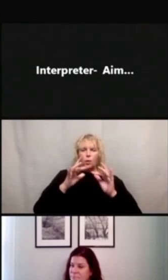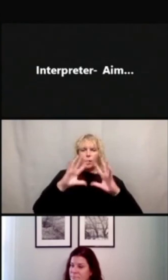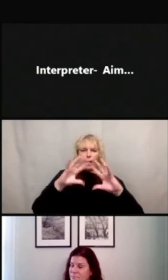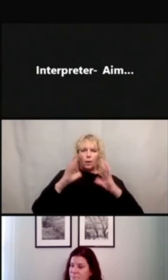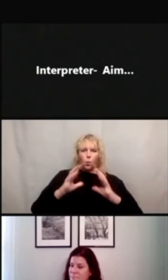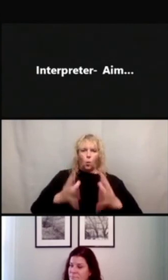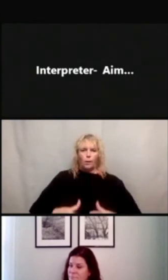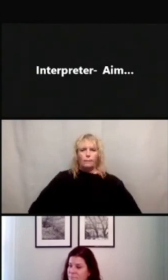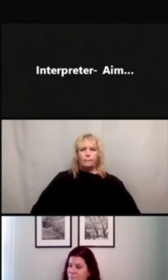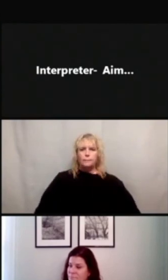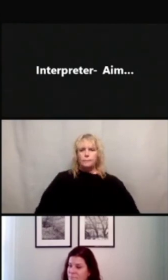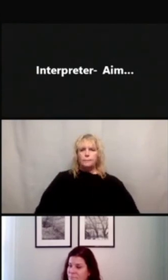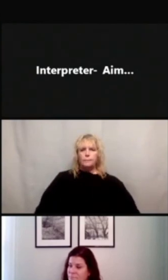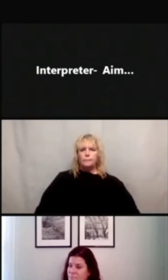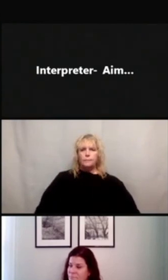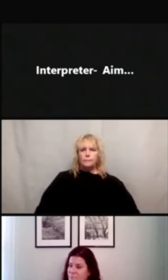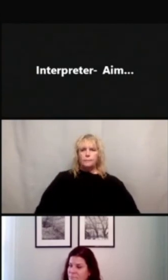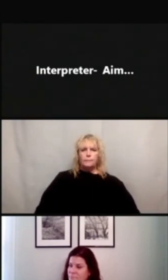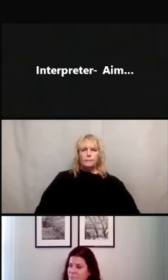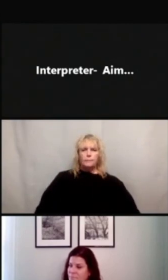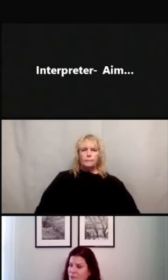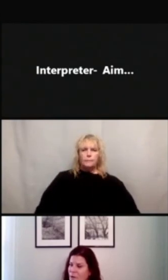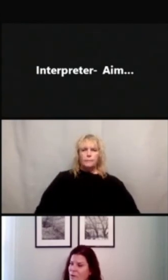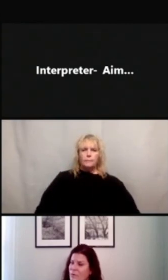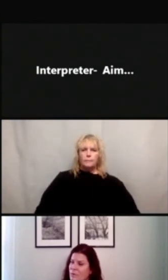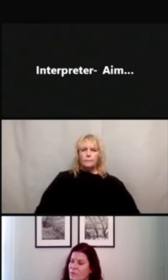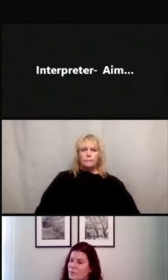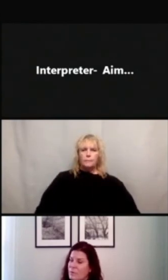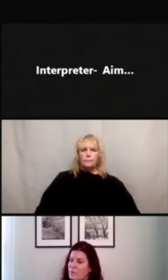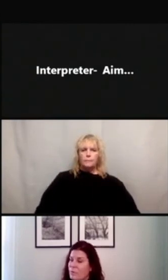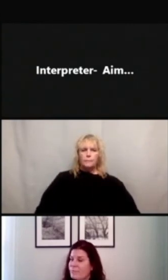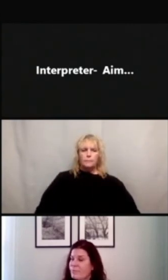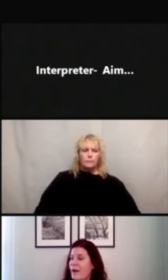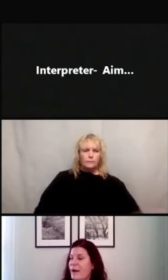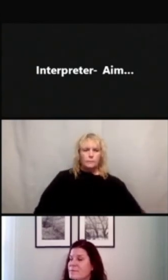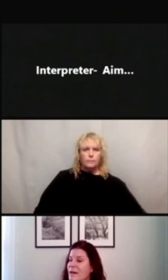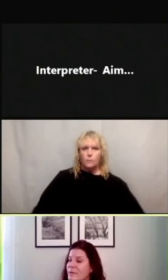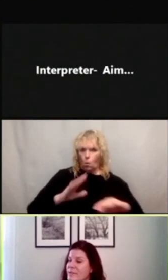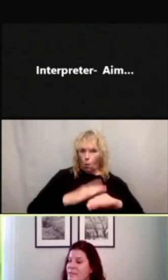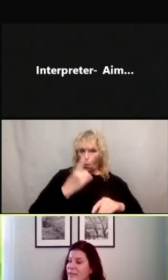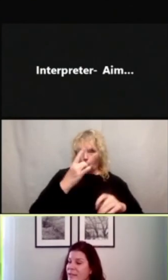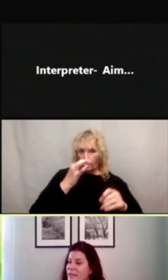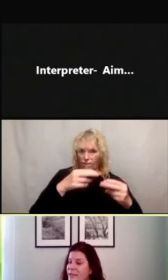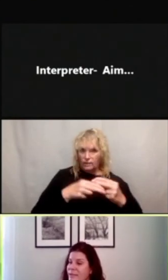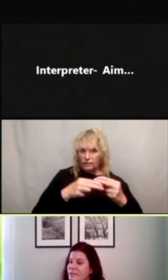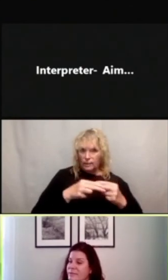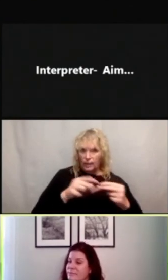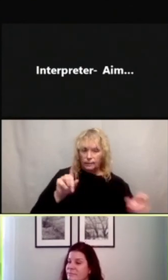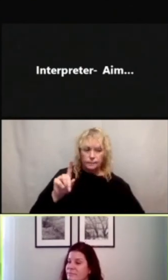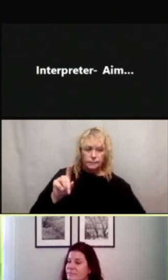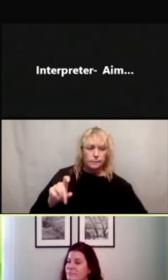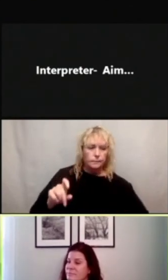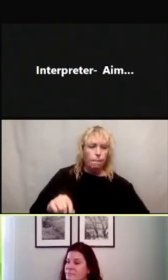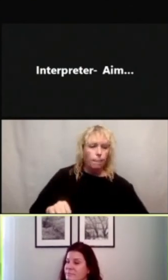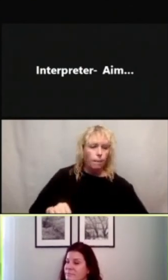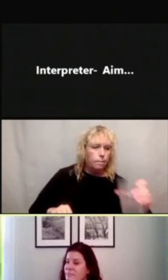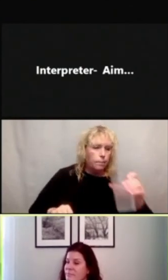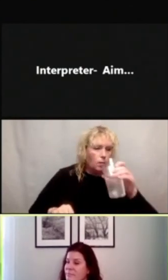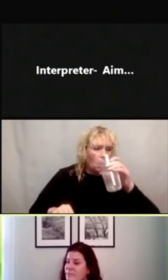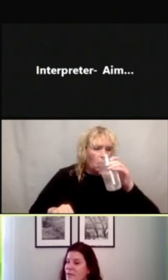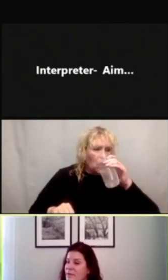category? That must have been on one of your slides, Heather. Does that sound familiar? Or perhaps that was